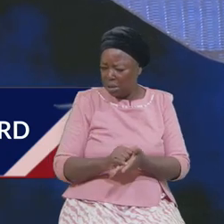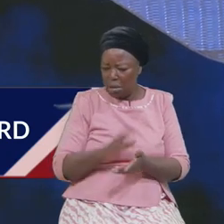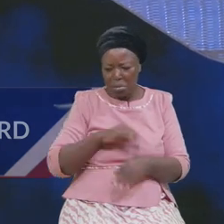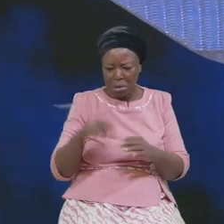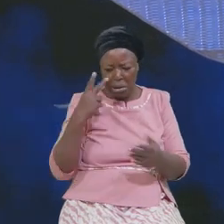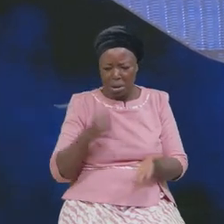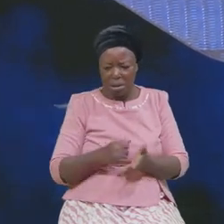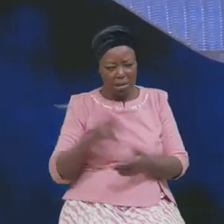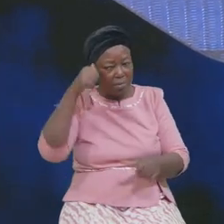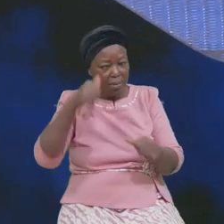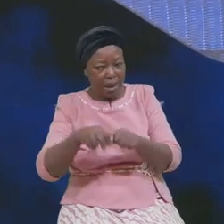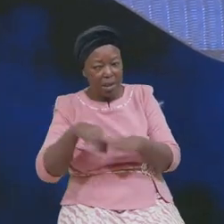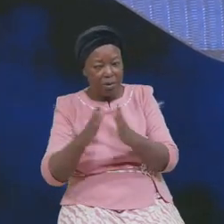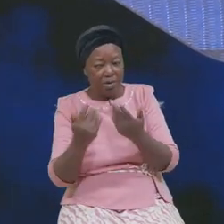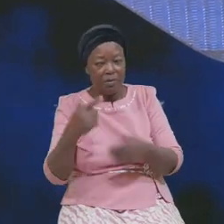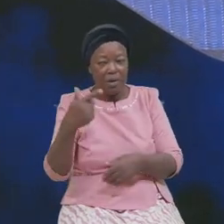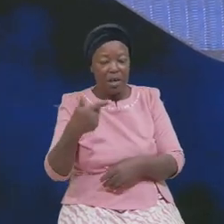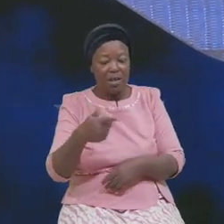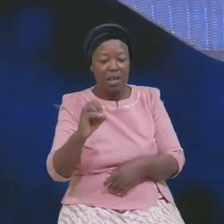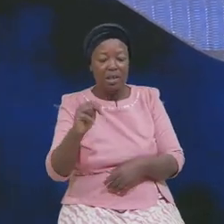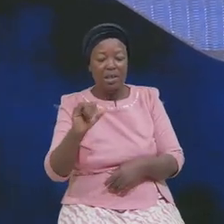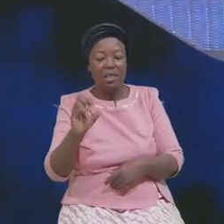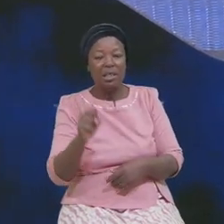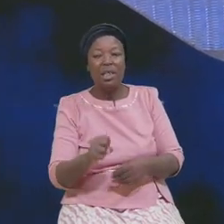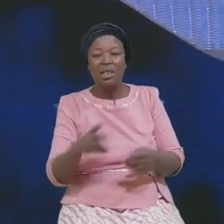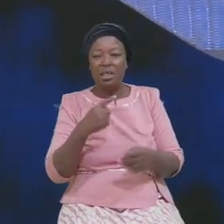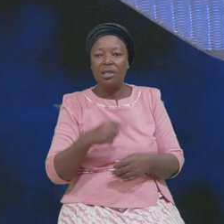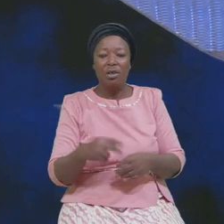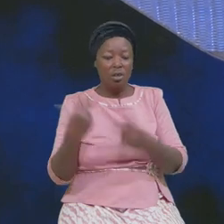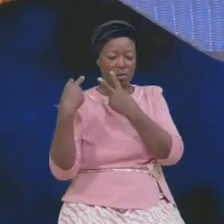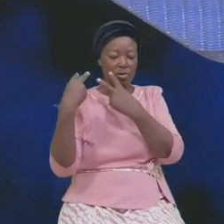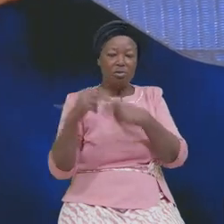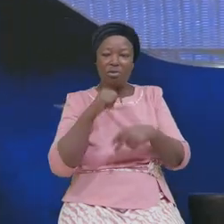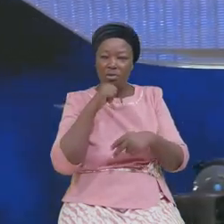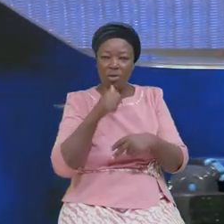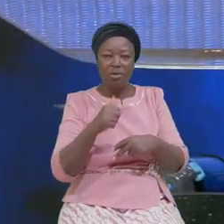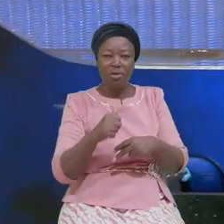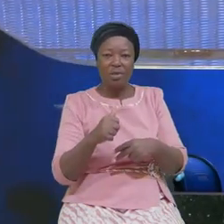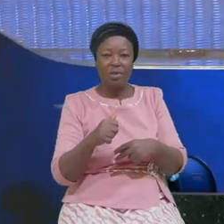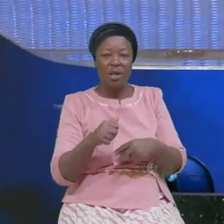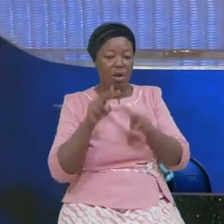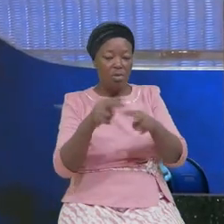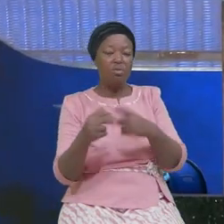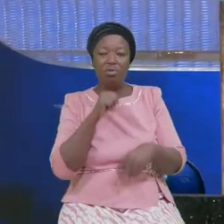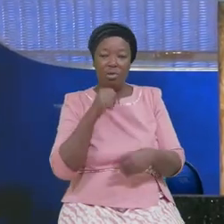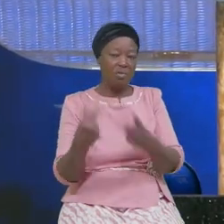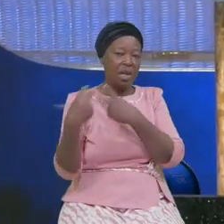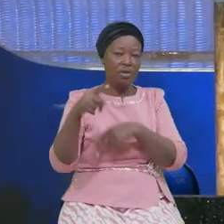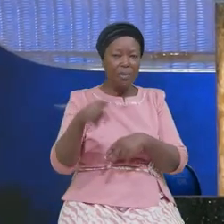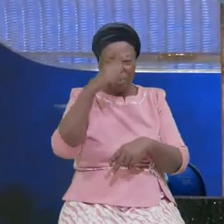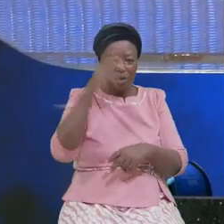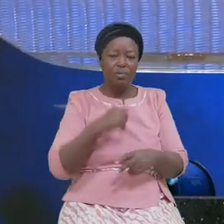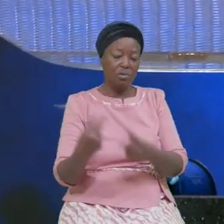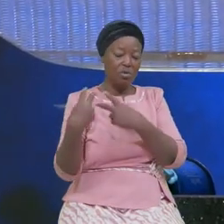you. Go straight to the mountaintop. Because if you look back, this is what will happen.